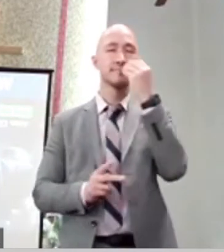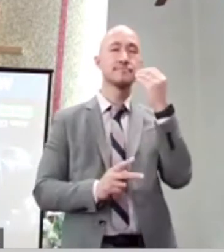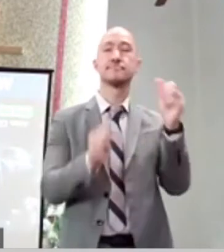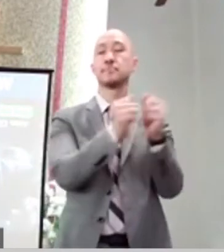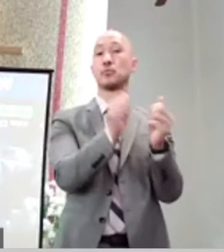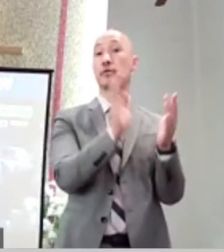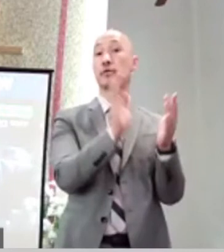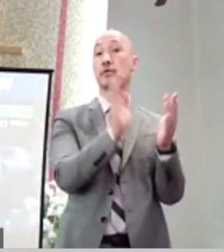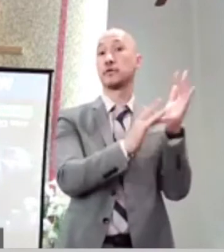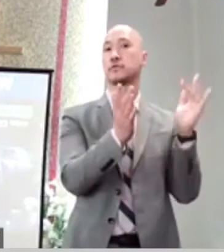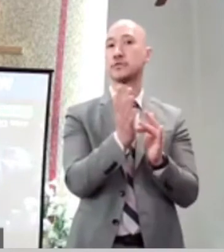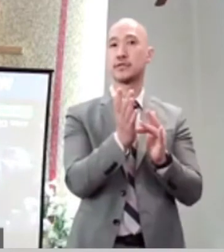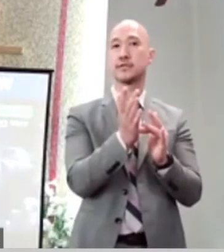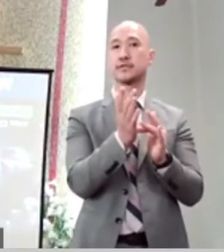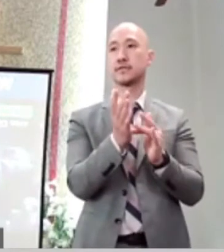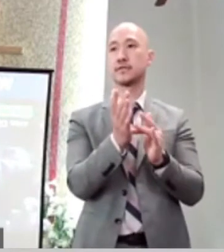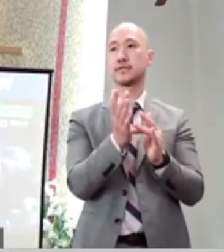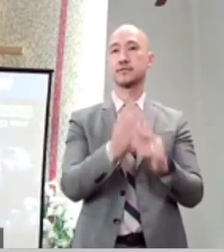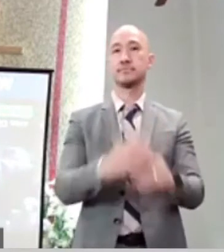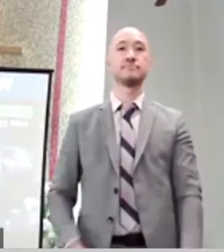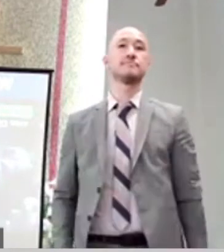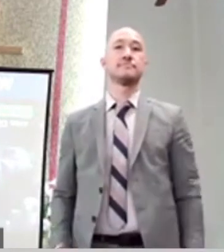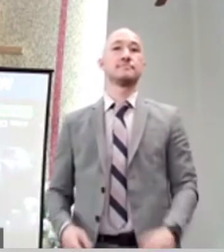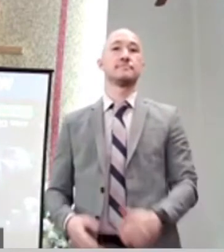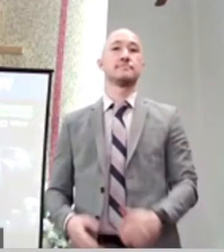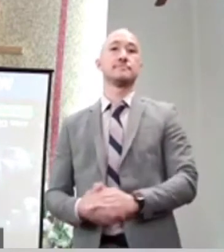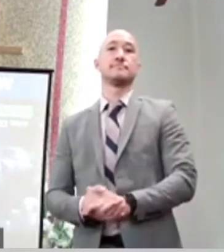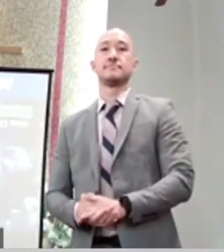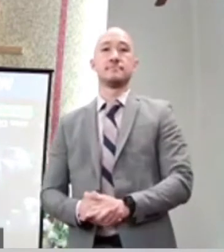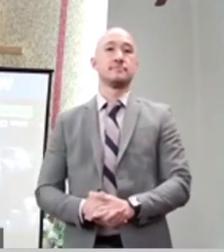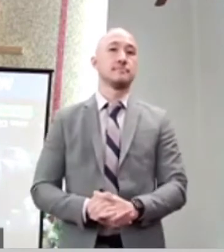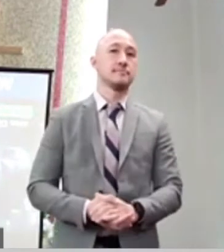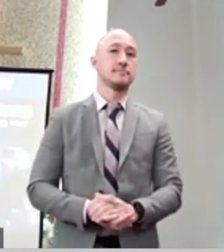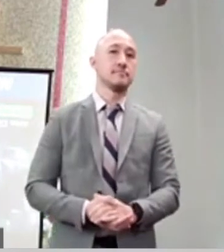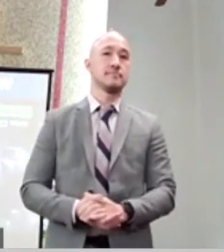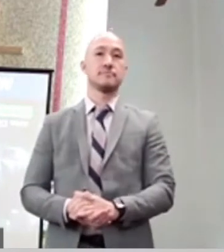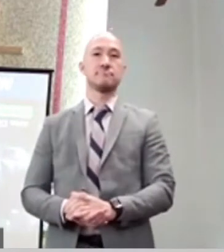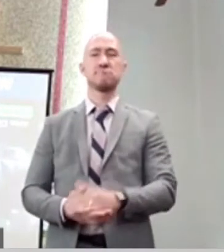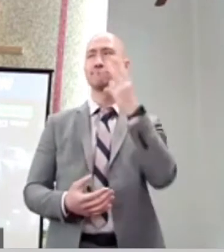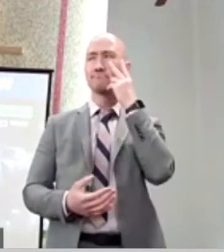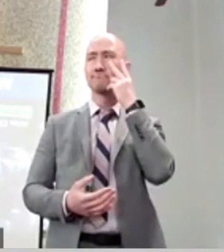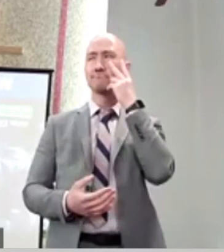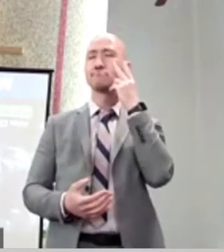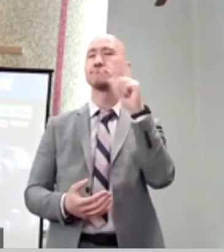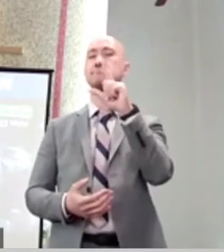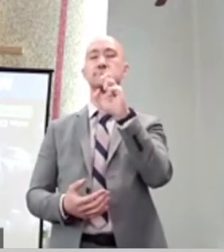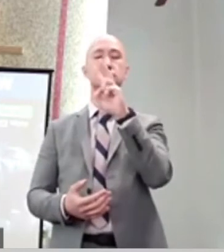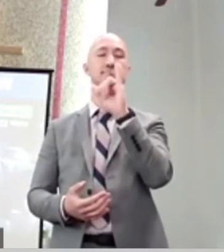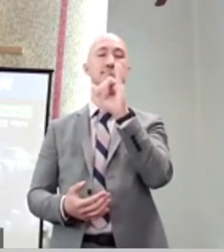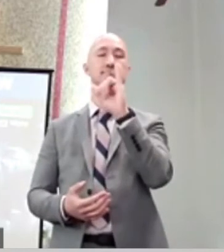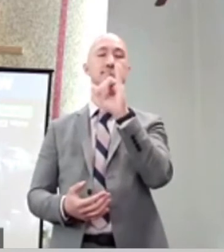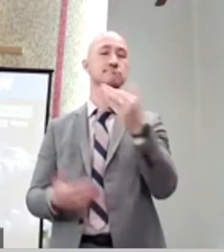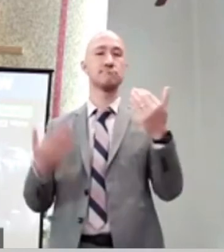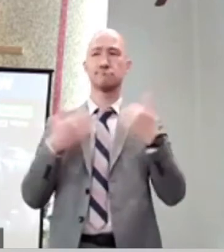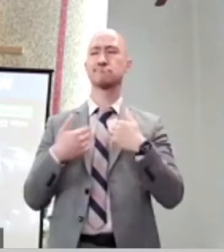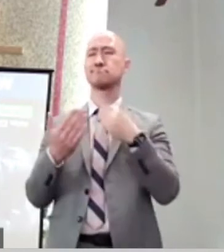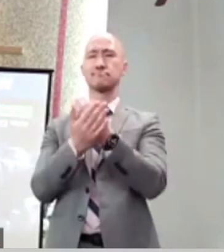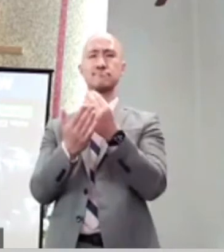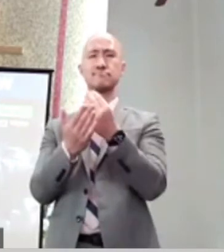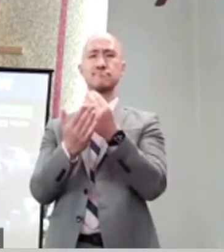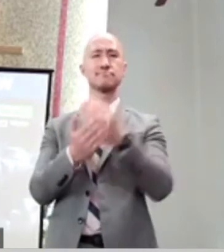that Levi was pretty wealthy, probably upper middle class. He had enough money to hold a large banquet at